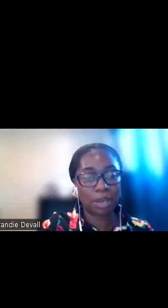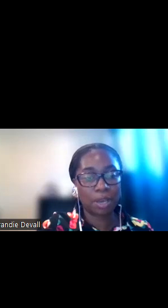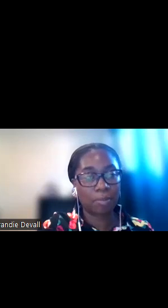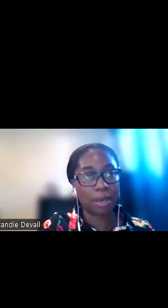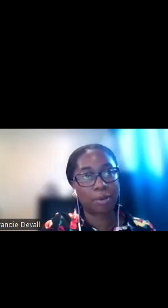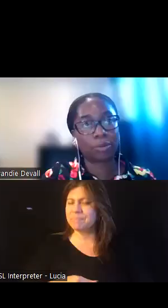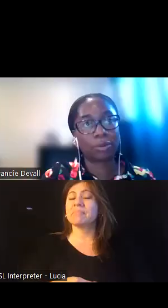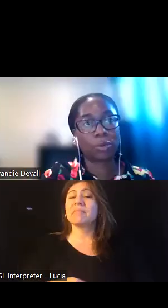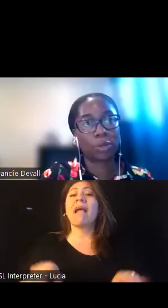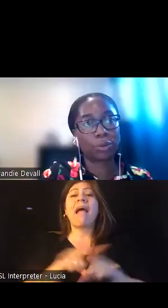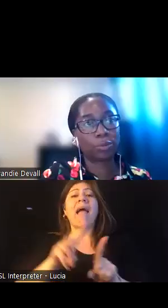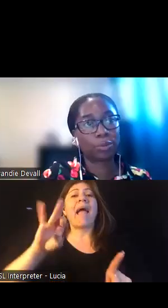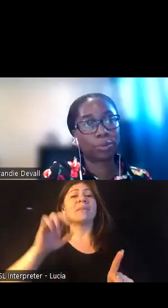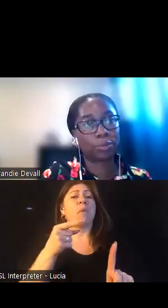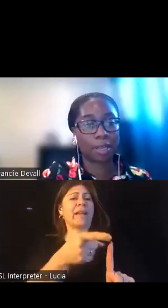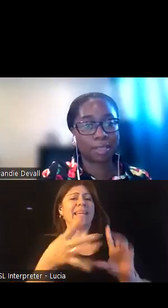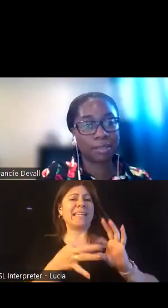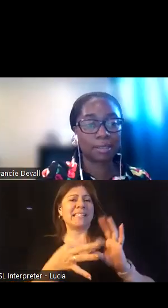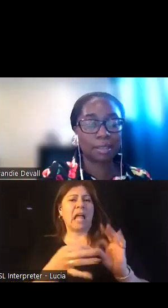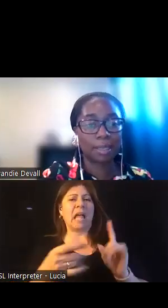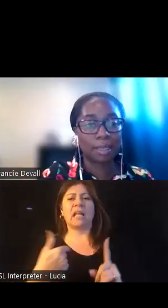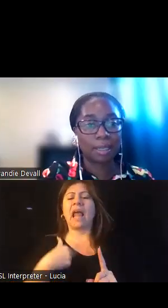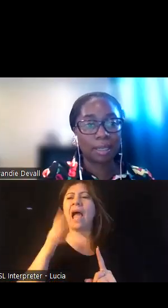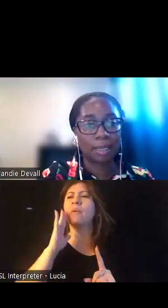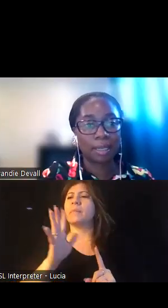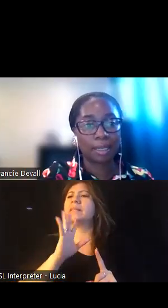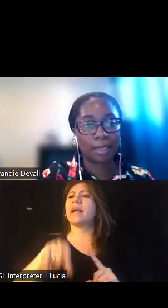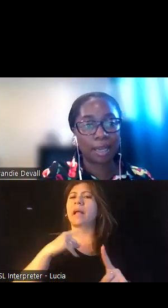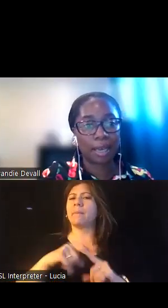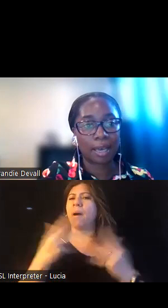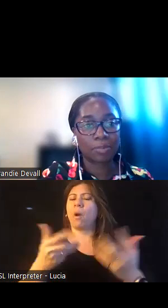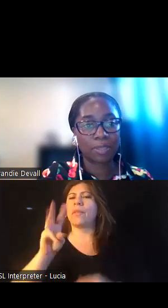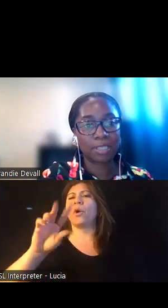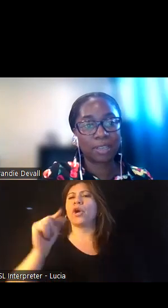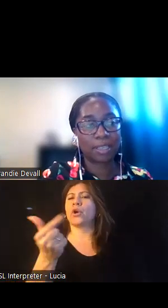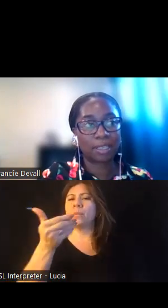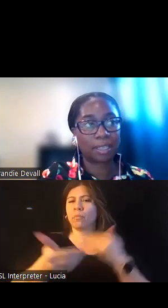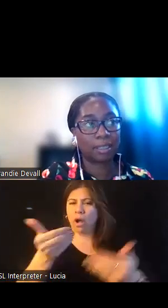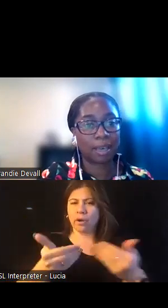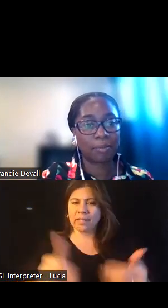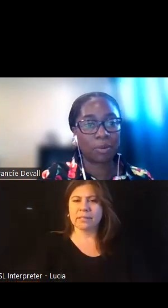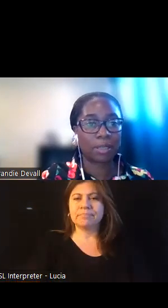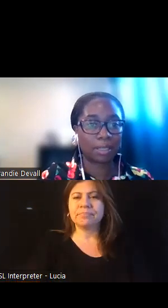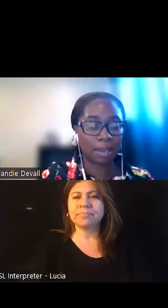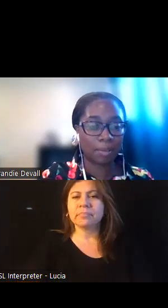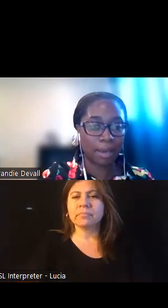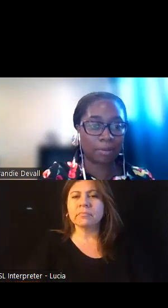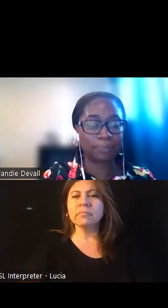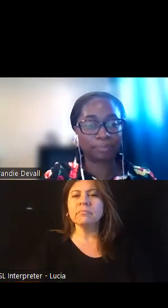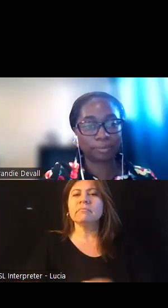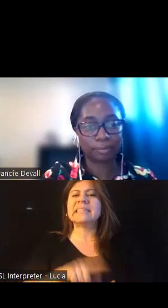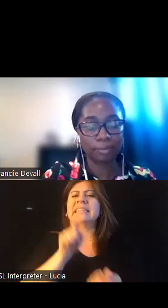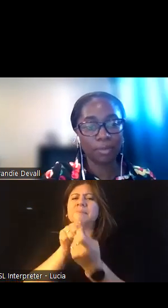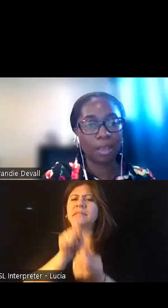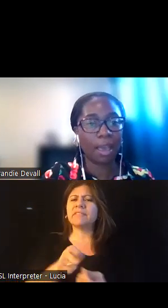I'm going to talk about work group process, and specifically, I'm going to talk